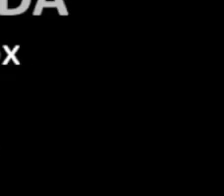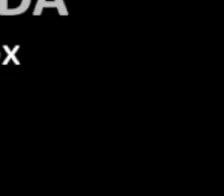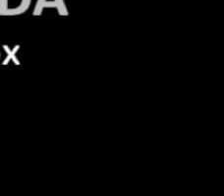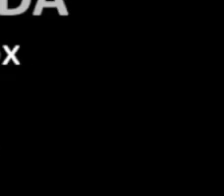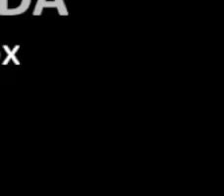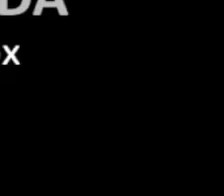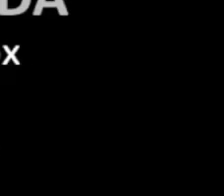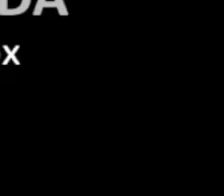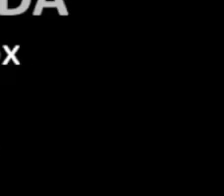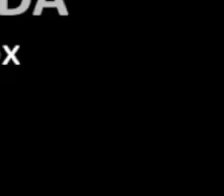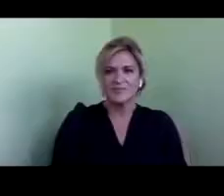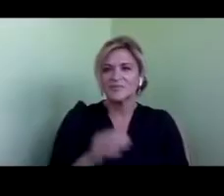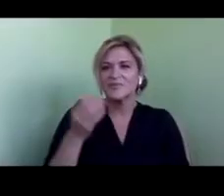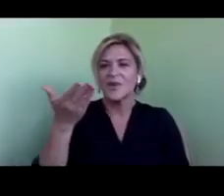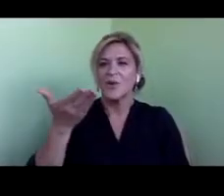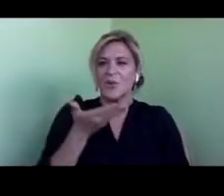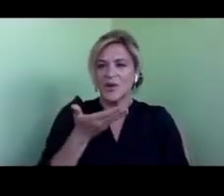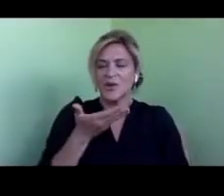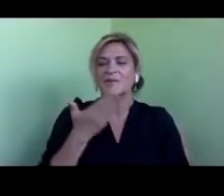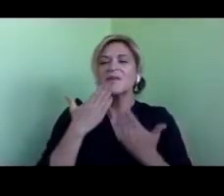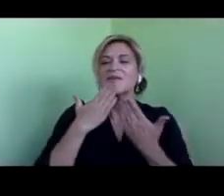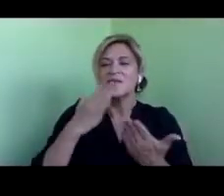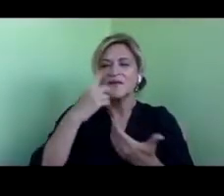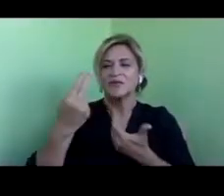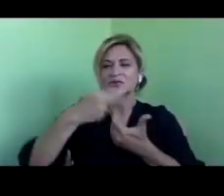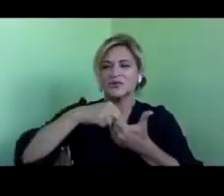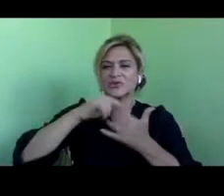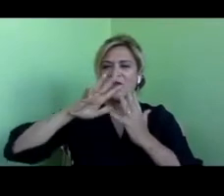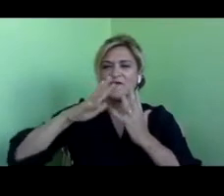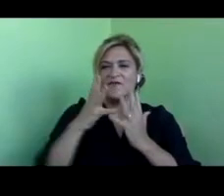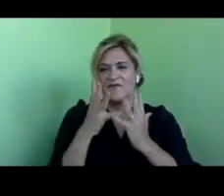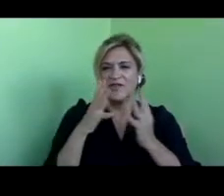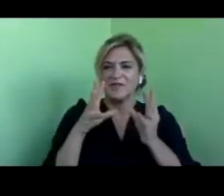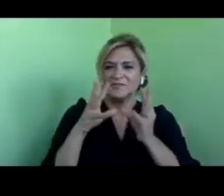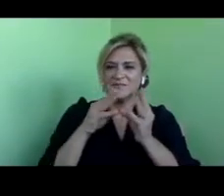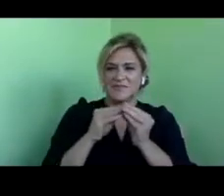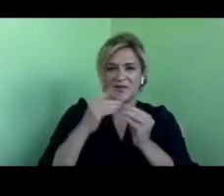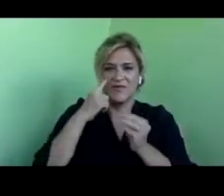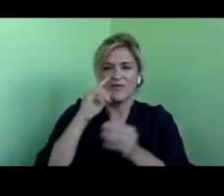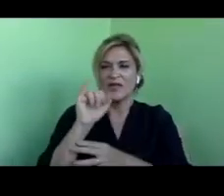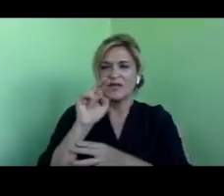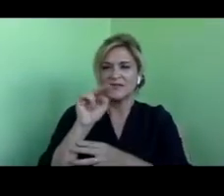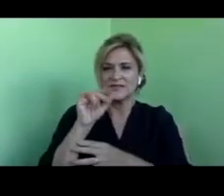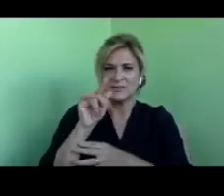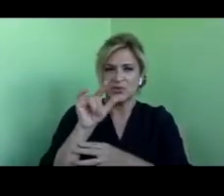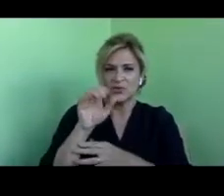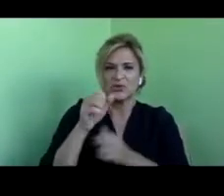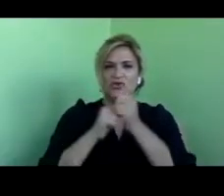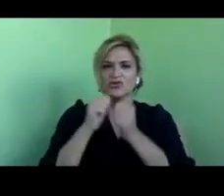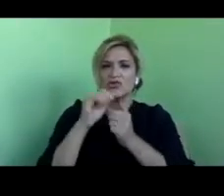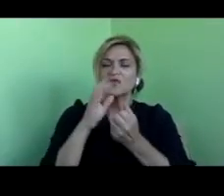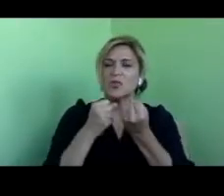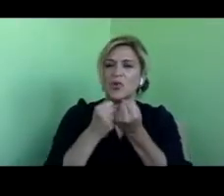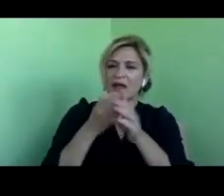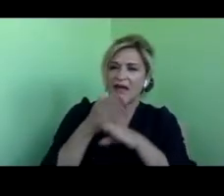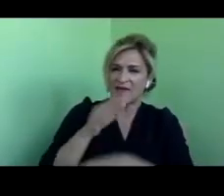Welcome, and thank you for joining us for the fifth installment of Indisposable Structures of Support after the ADA. Before